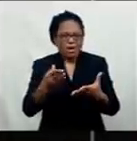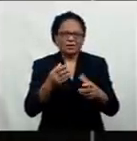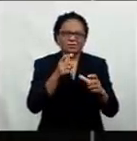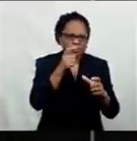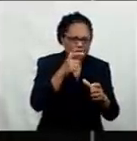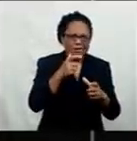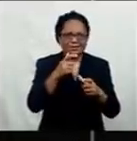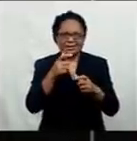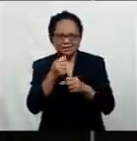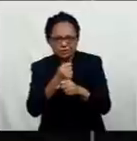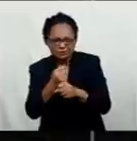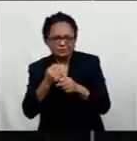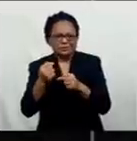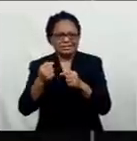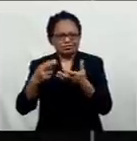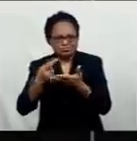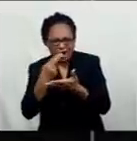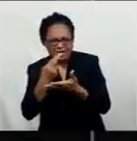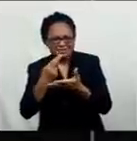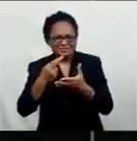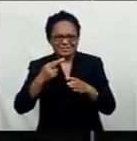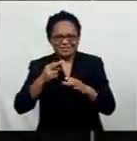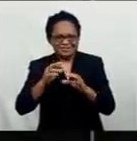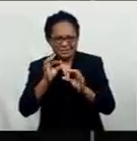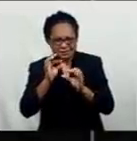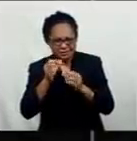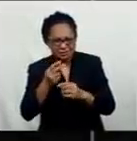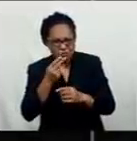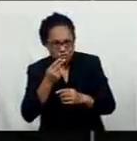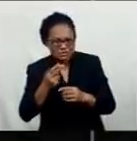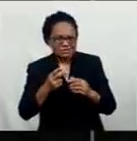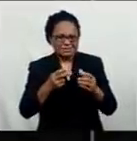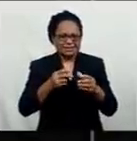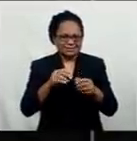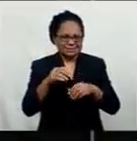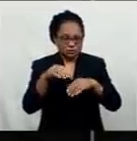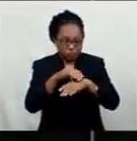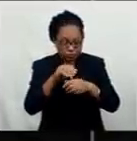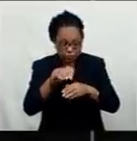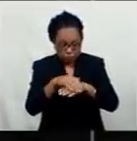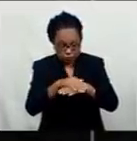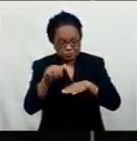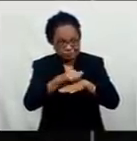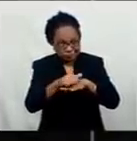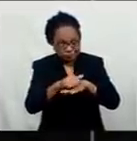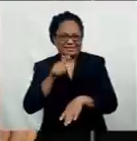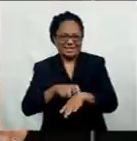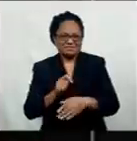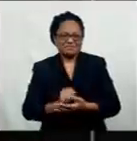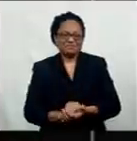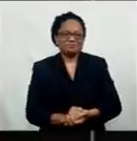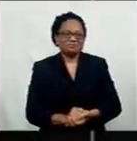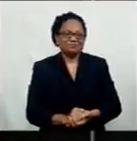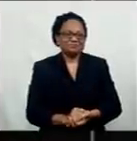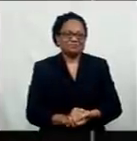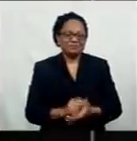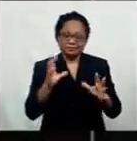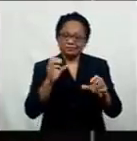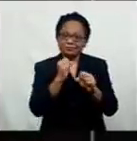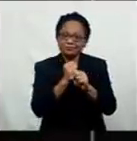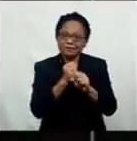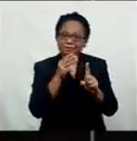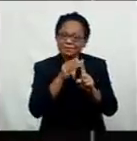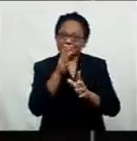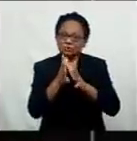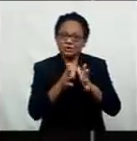toffees, coffee and rice to tobacco, talc and shoe polish, and come from as far away as India. Recapping our main